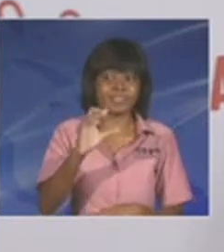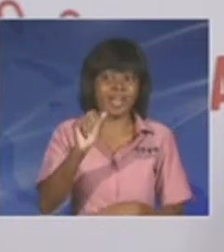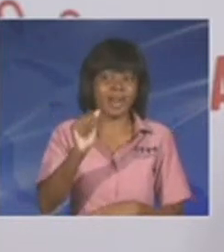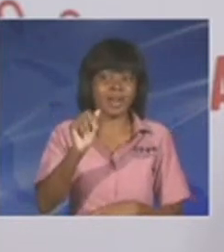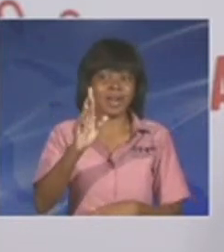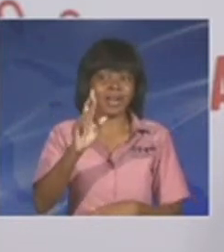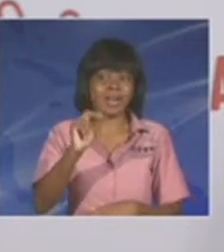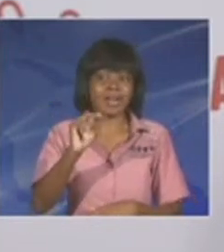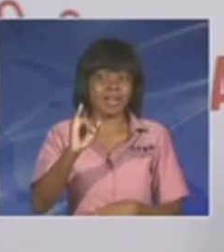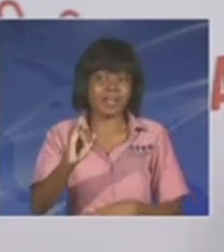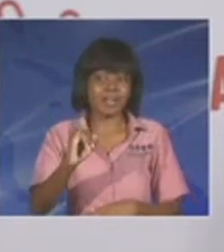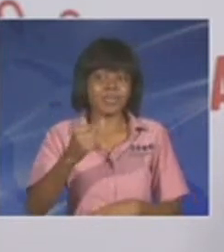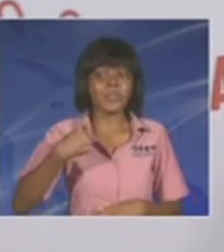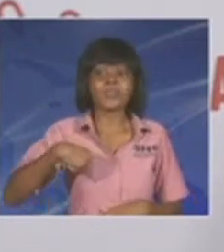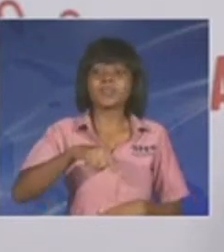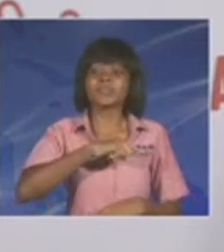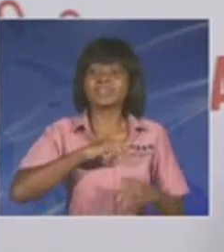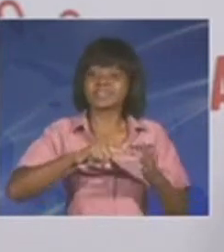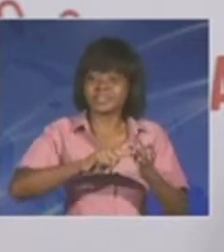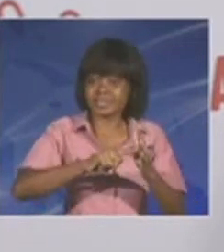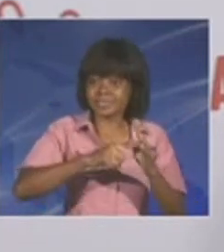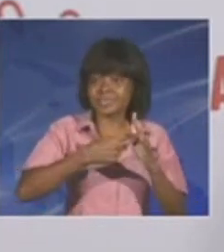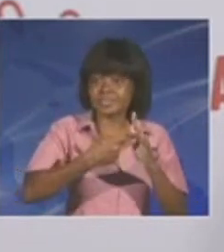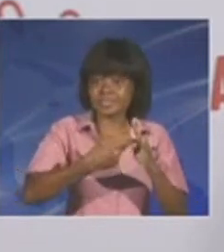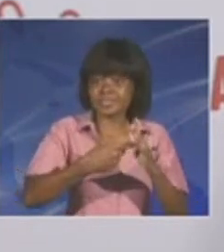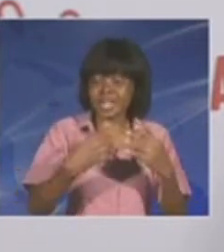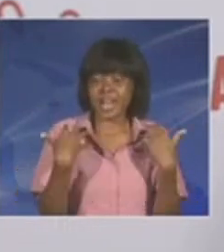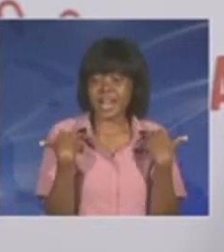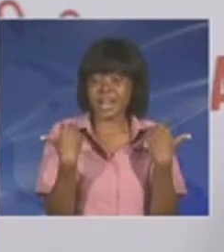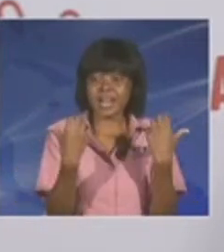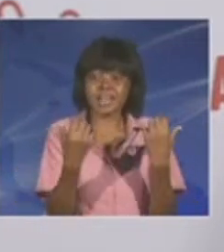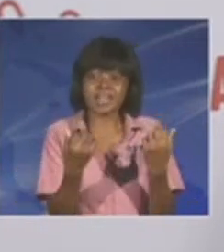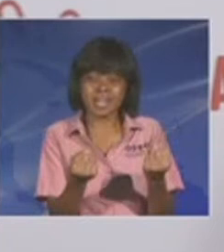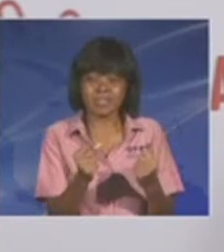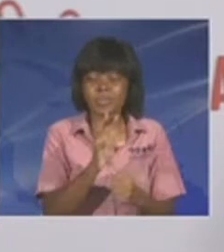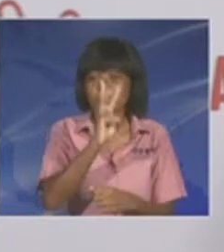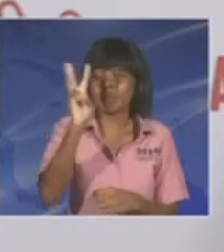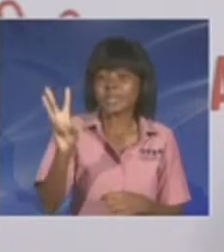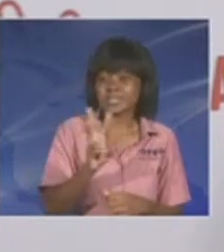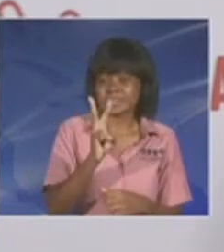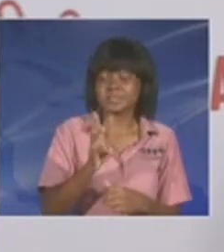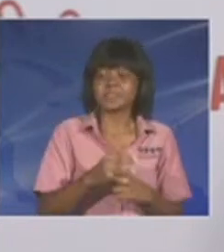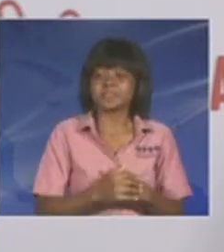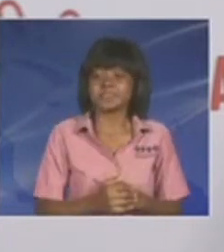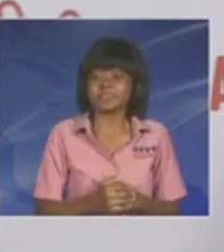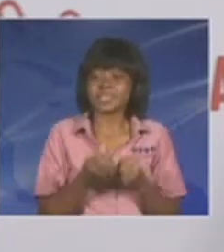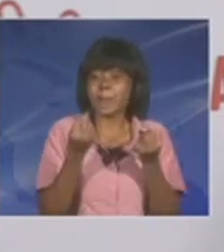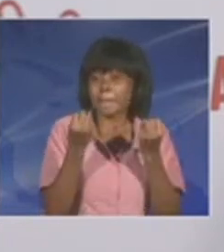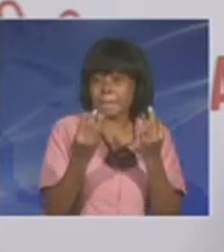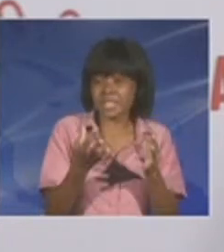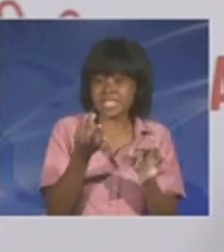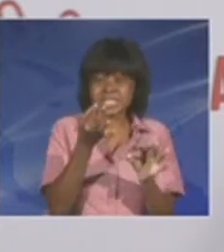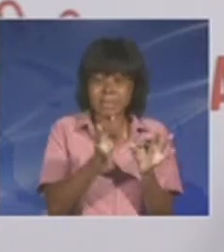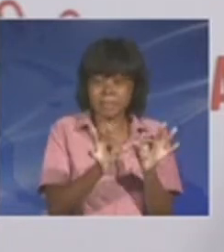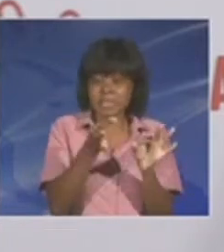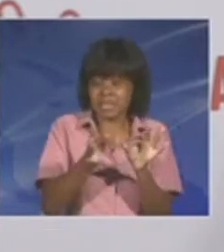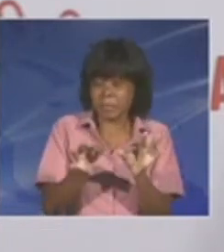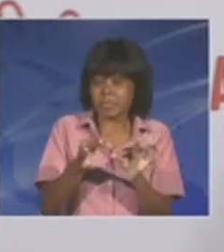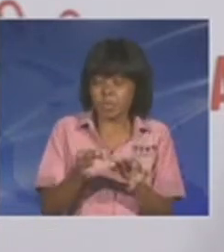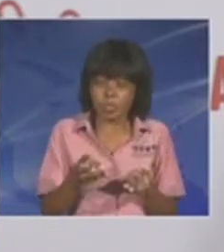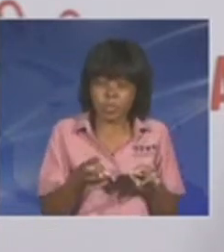we have actually started Wellness Wednesdays. And there are many simple steps that we can take to live a healthier